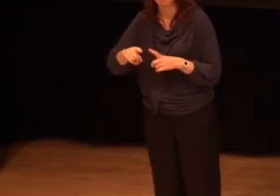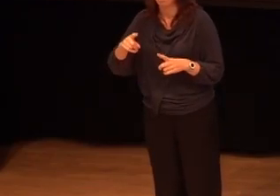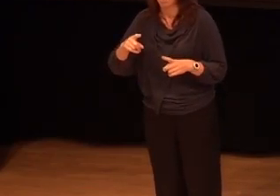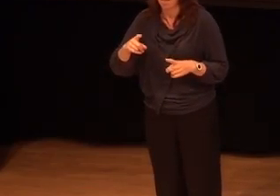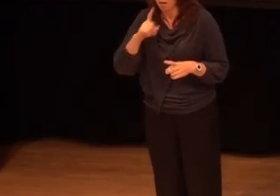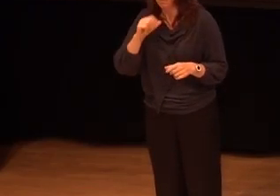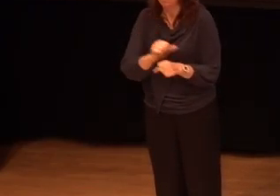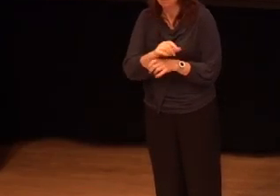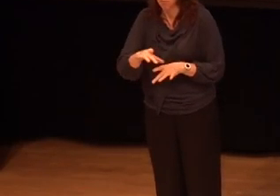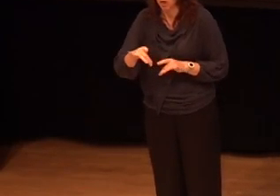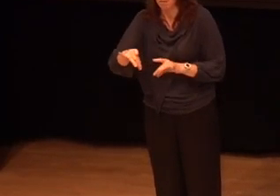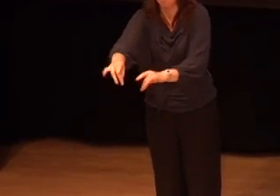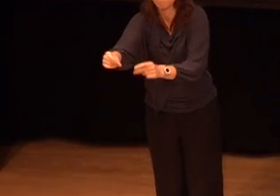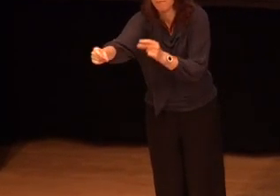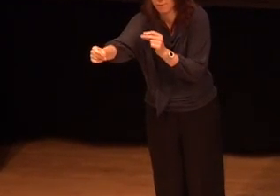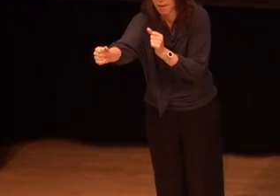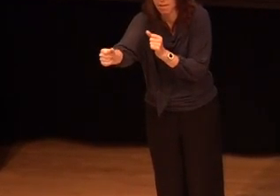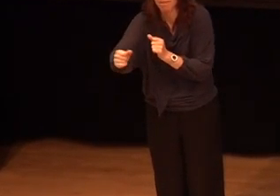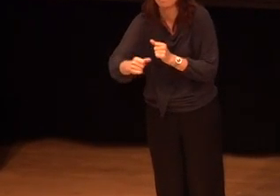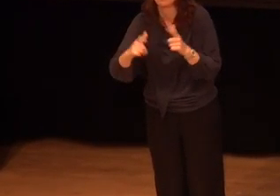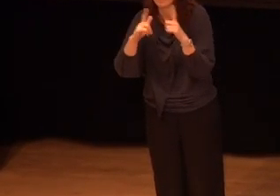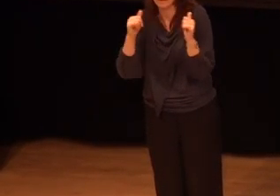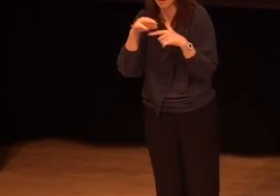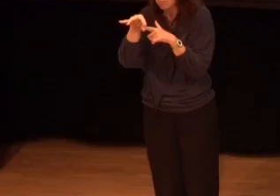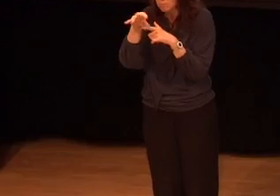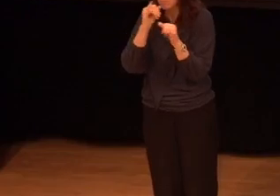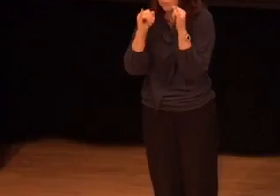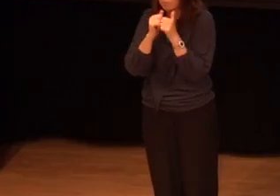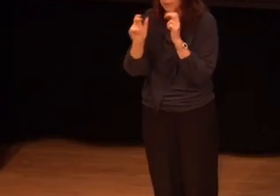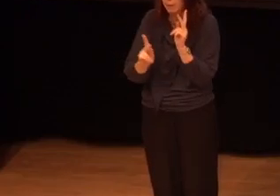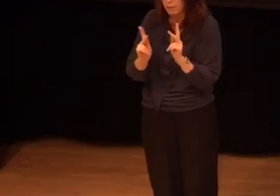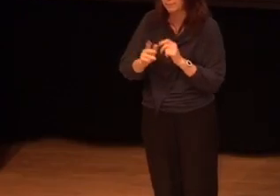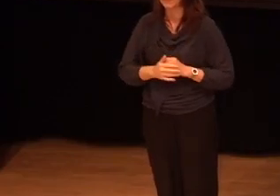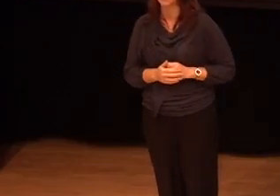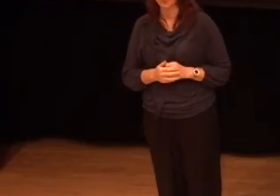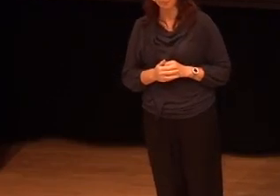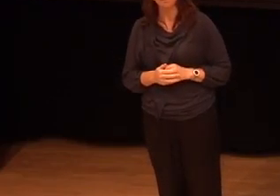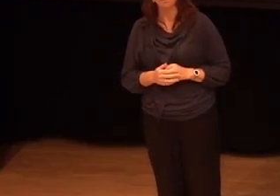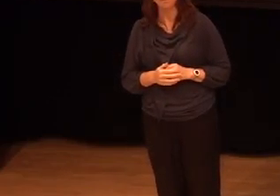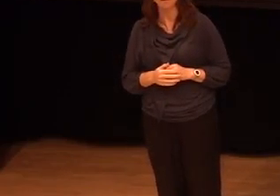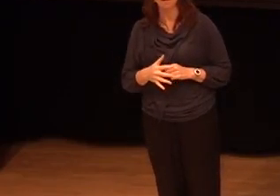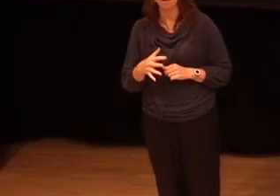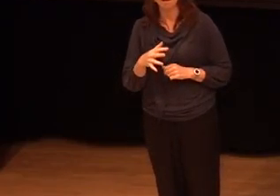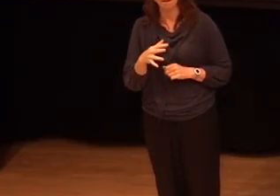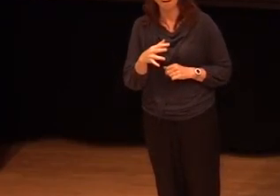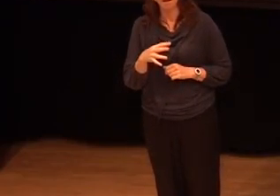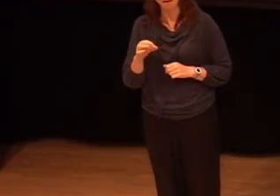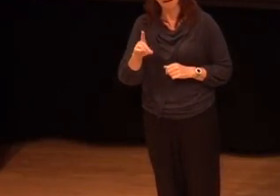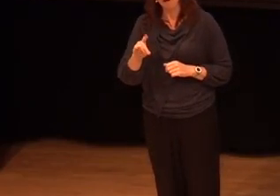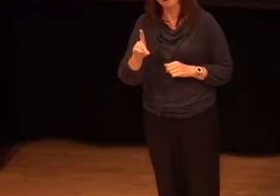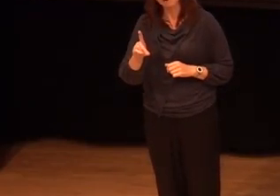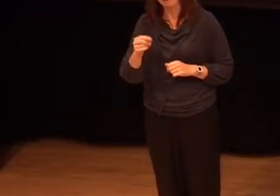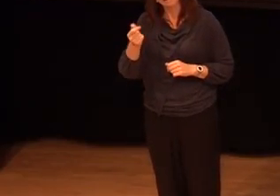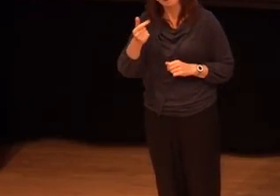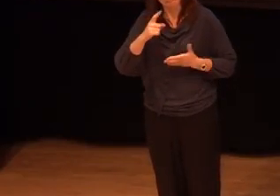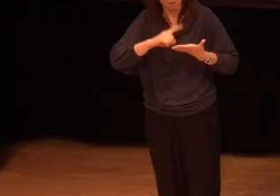learning really fast as I was actually recording these interviews with people. And so And I'd managed to do some research about who I